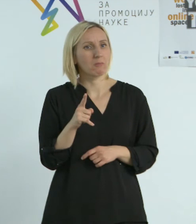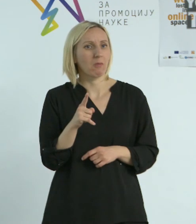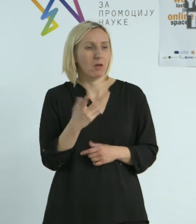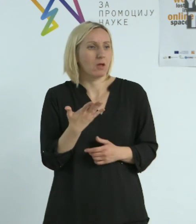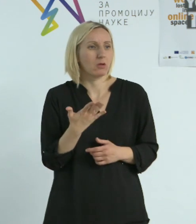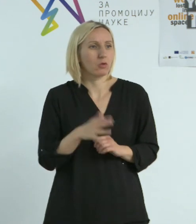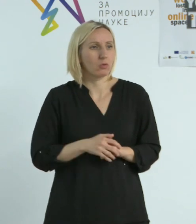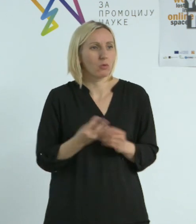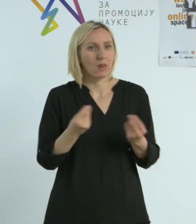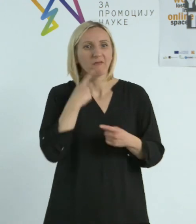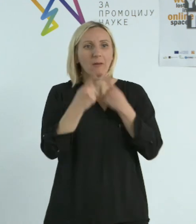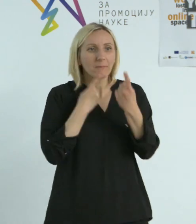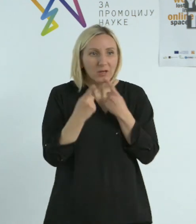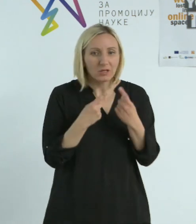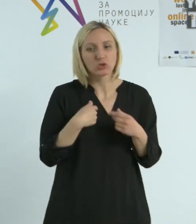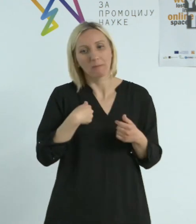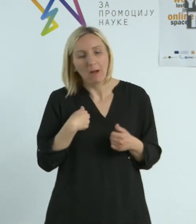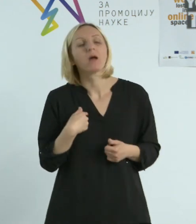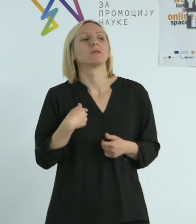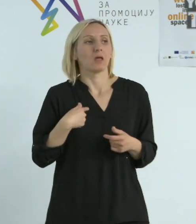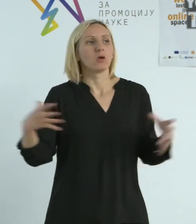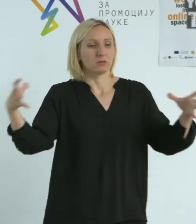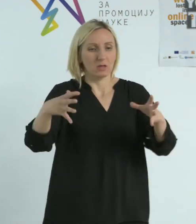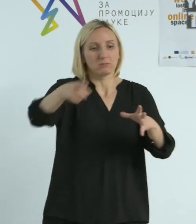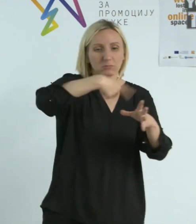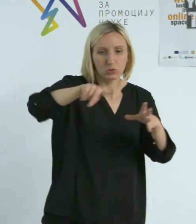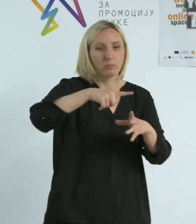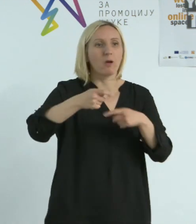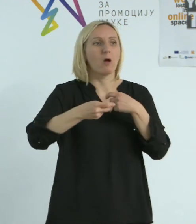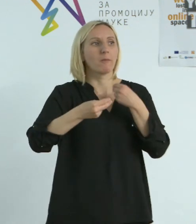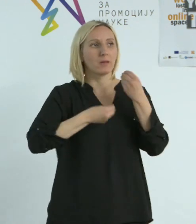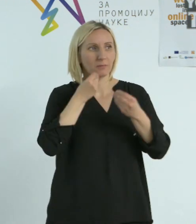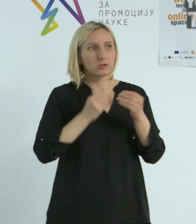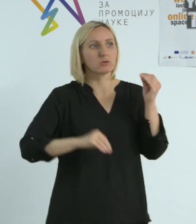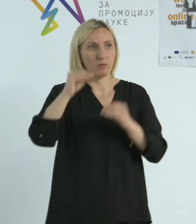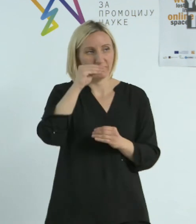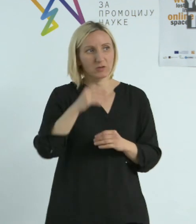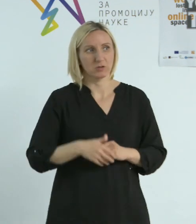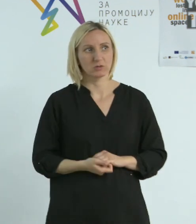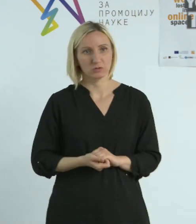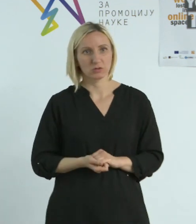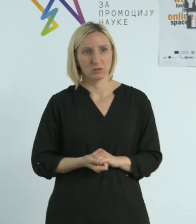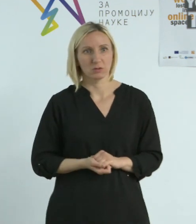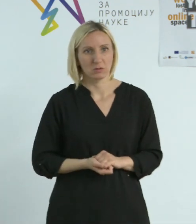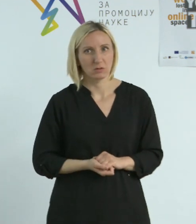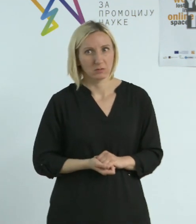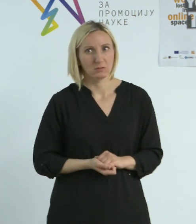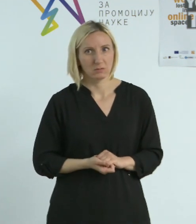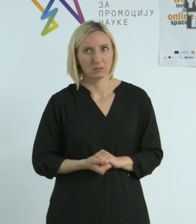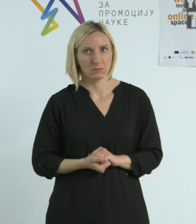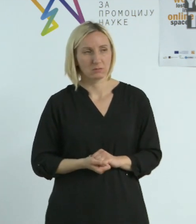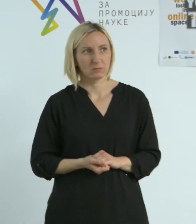then trying to talk to them there. So in that sense, it might have been more